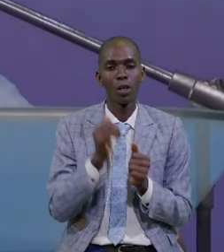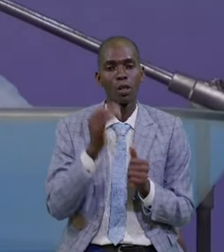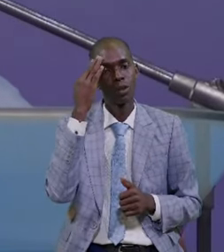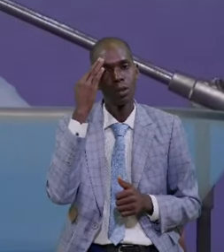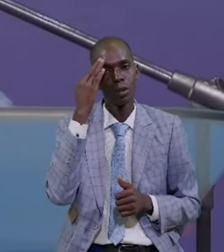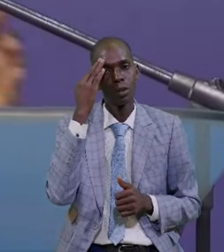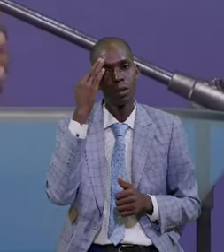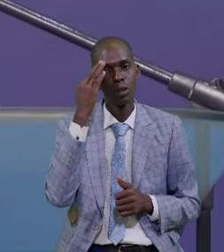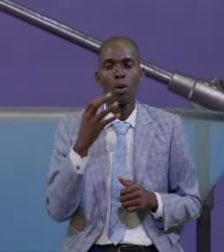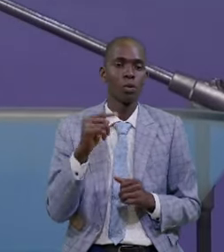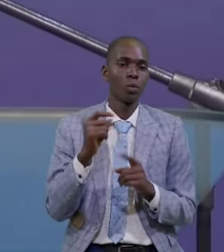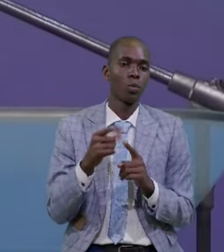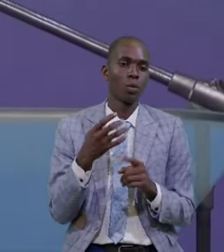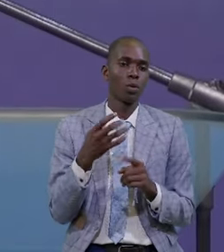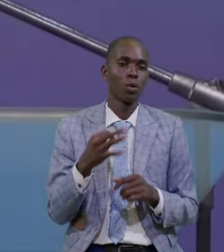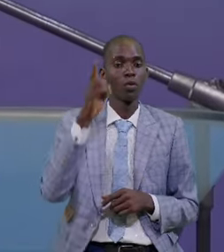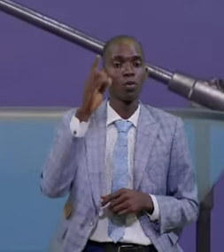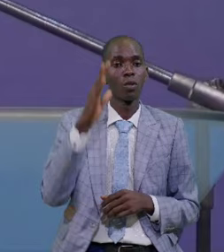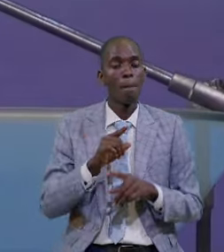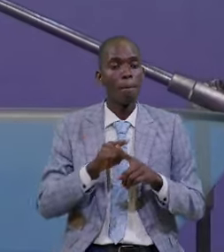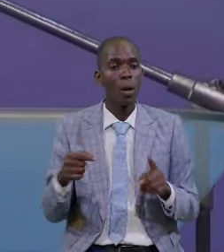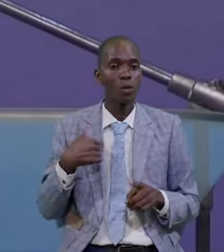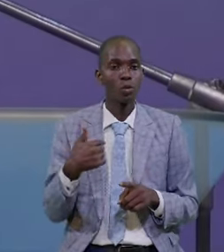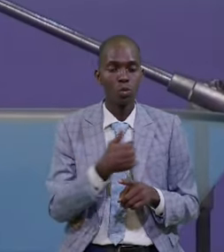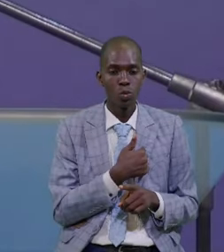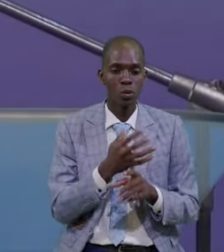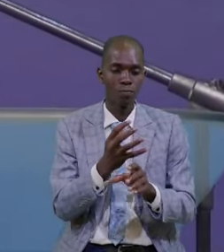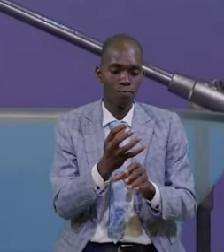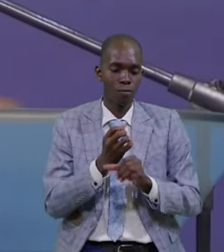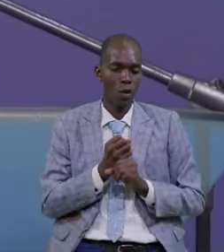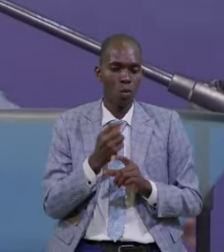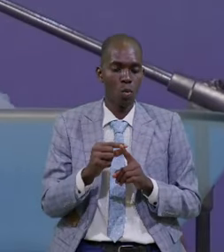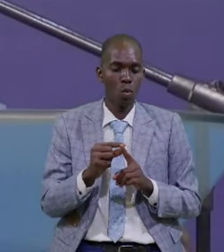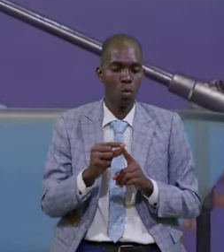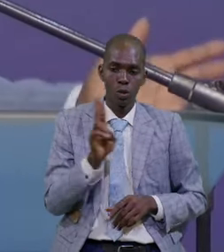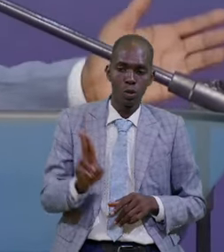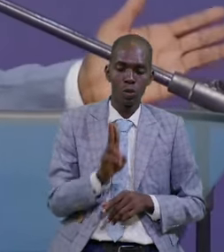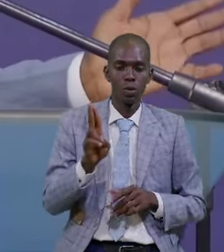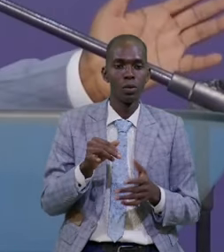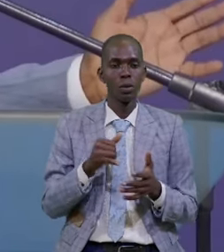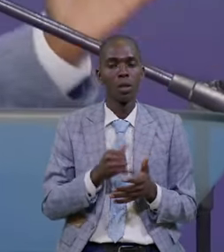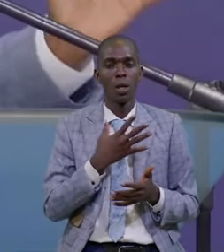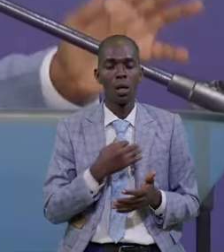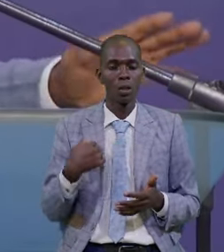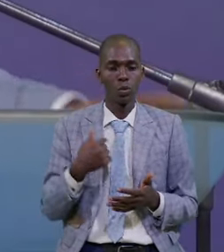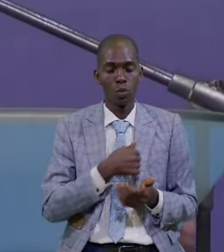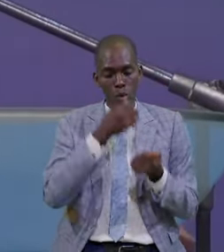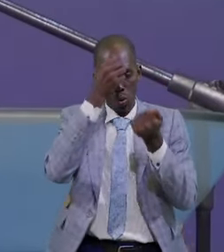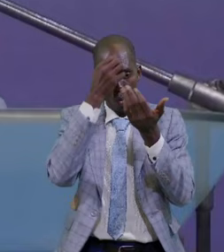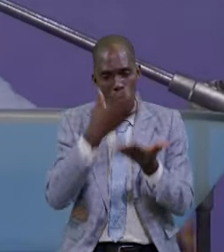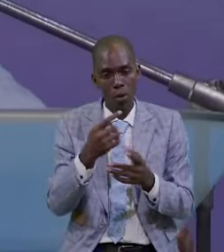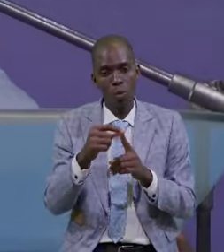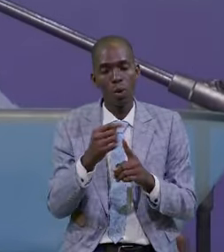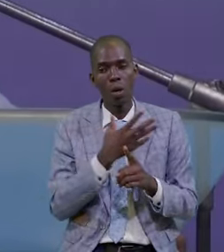word of God, but we take it to heart and we wait. And the day of Pentecost